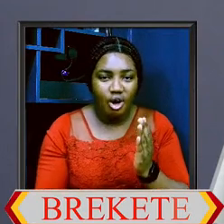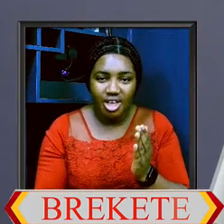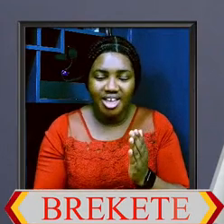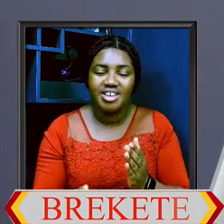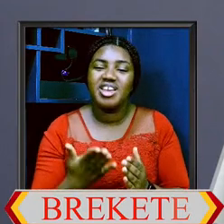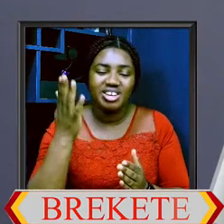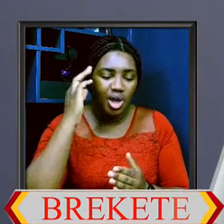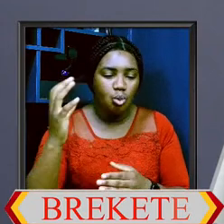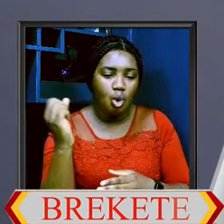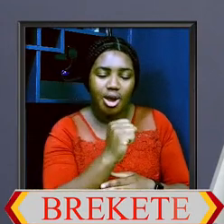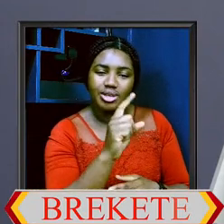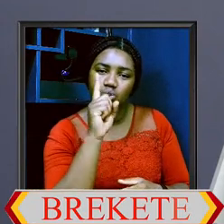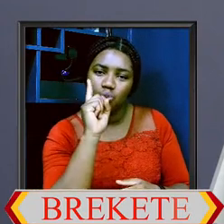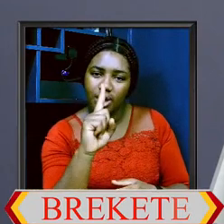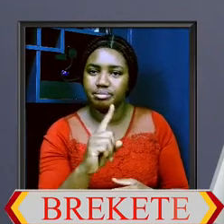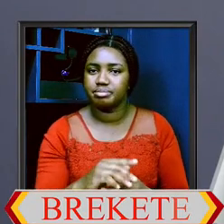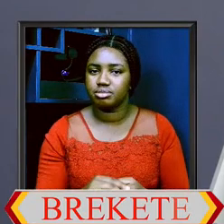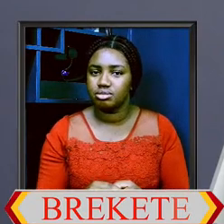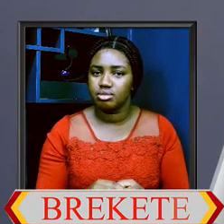you will take one